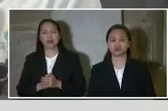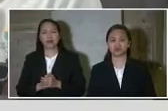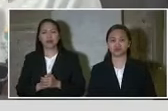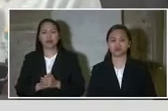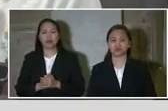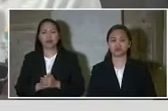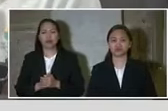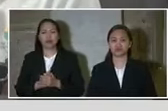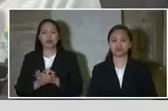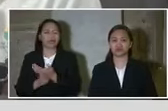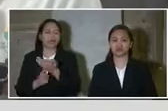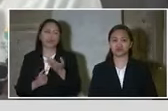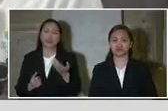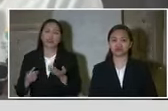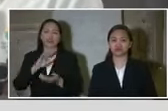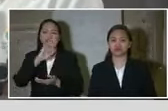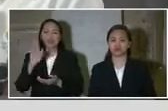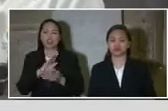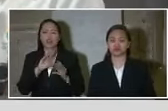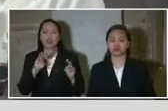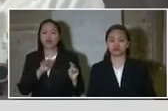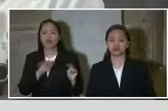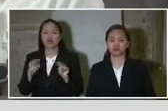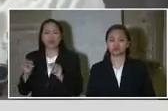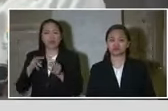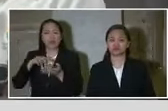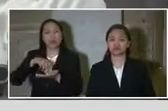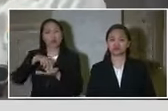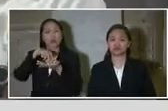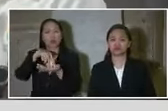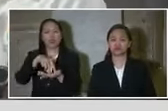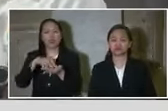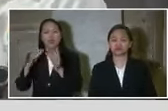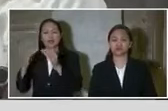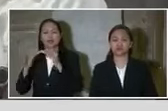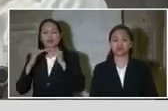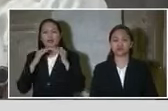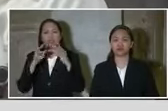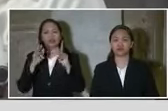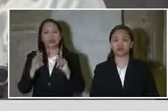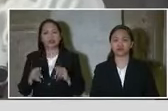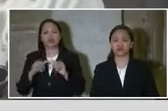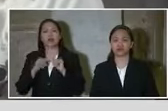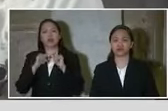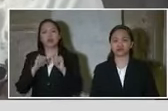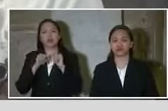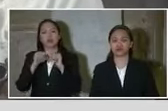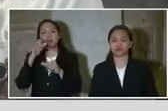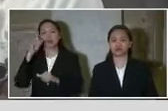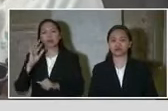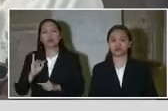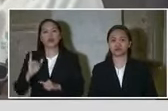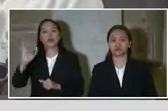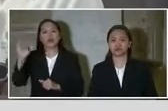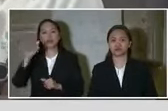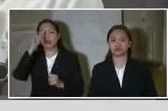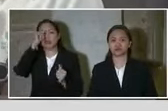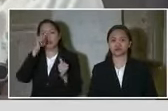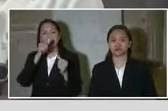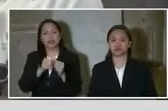upright. He shall never be moved. The just one shall be in everlasting remembrance. An